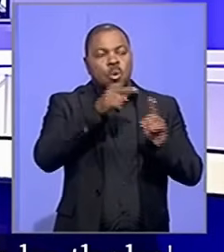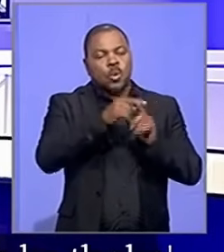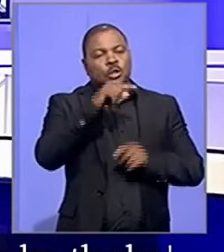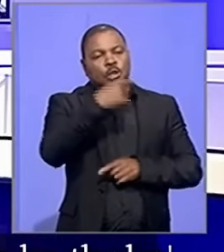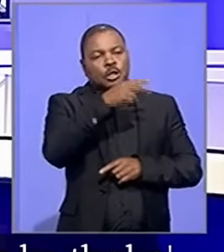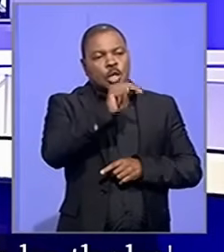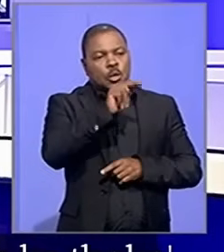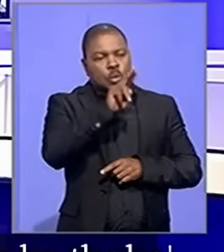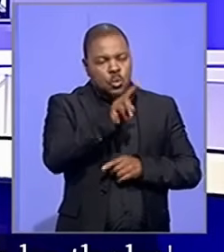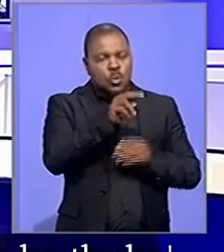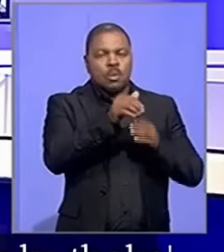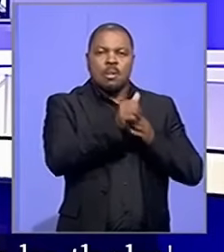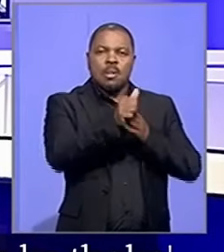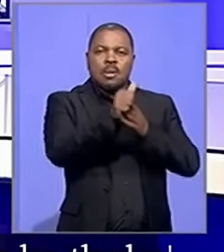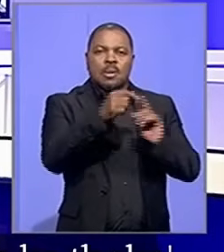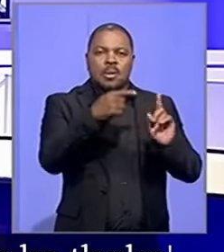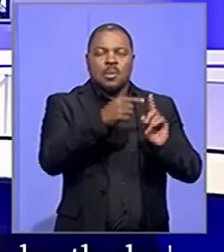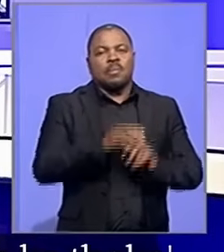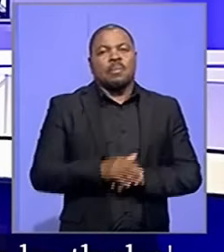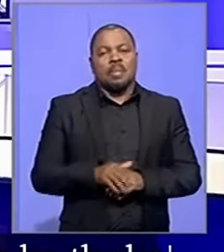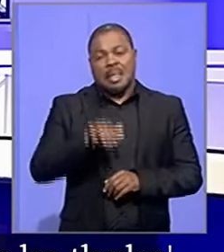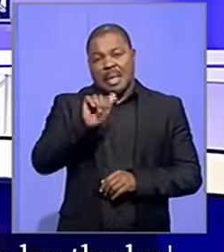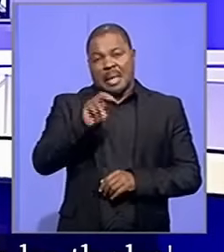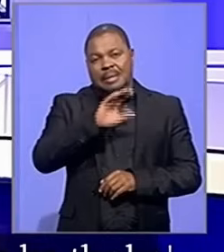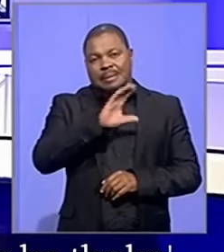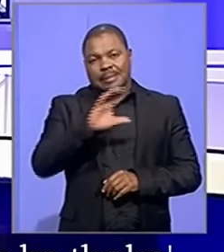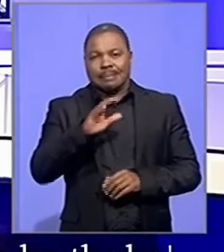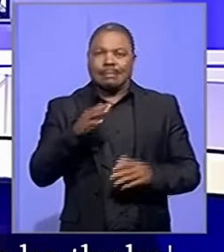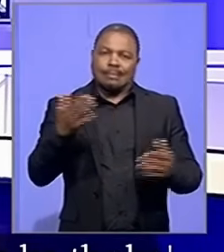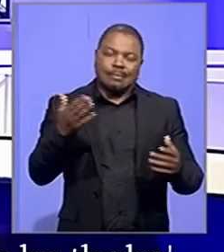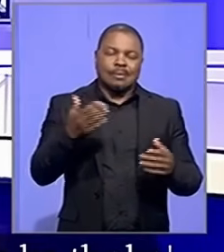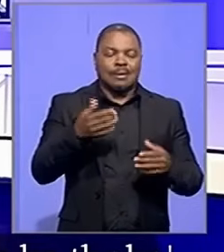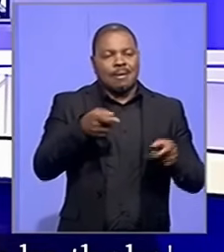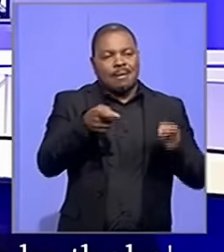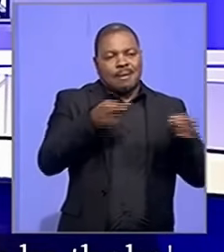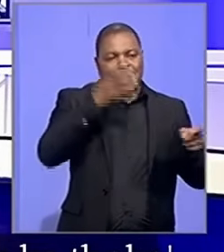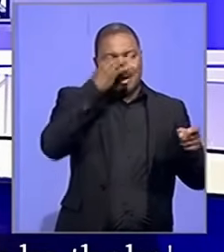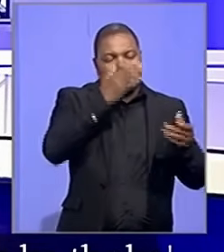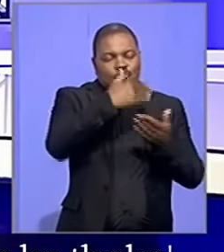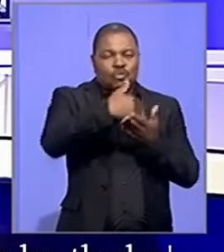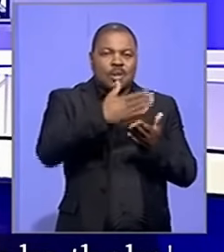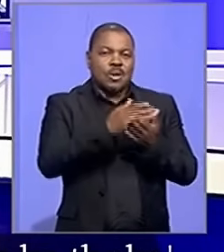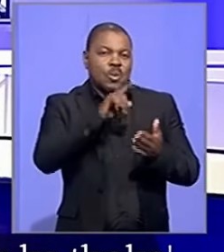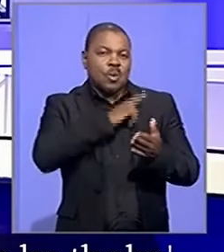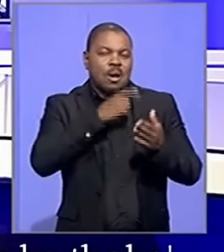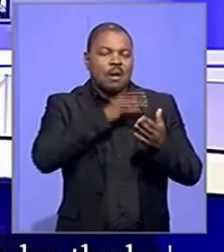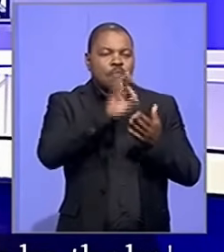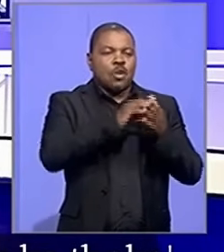GNU pele. ANC ile ya gapeletšega go ngwathelana pušo morago ga gore e lahlegelwe ke